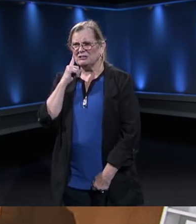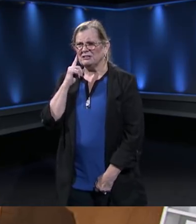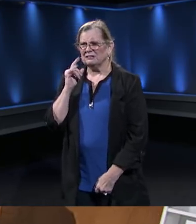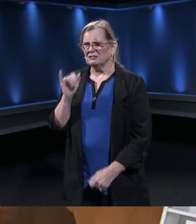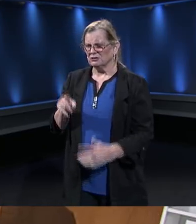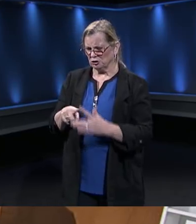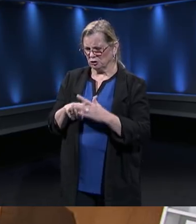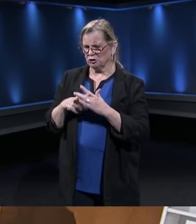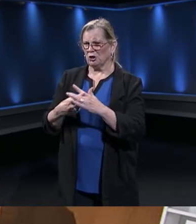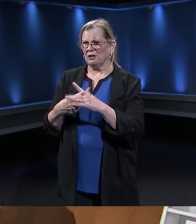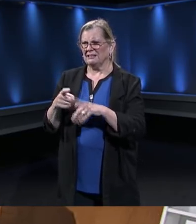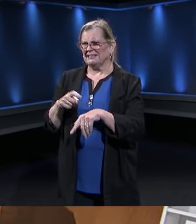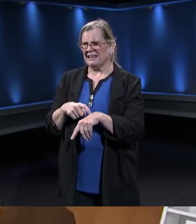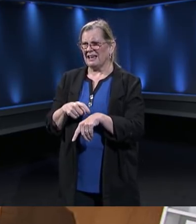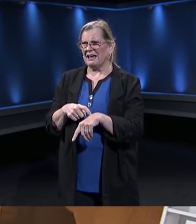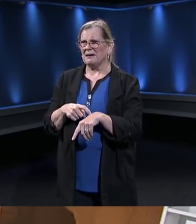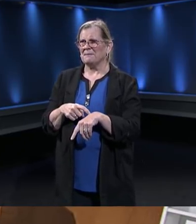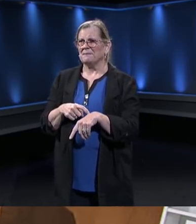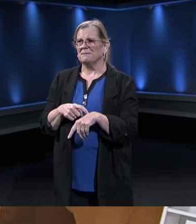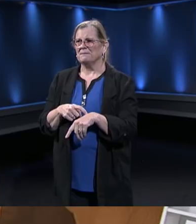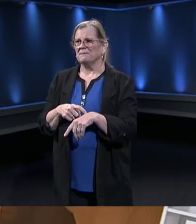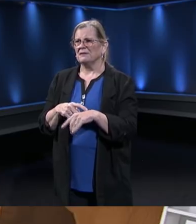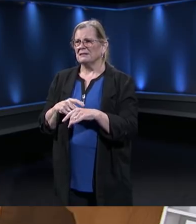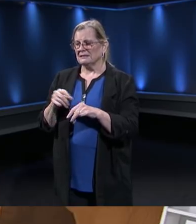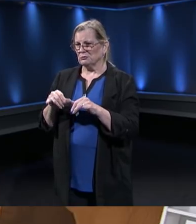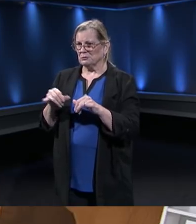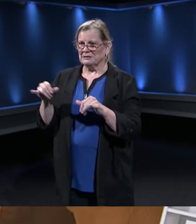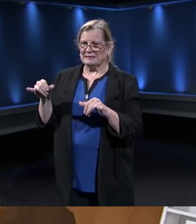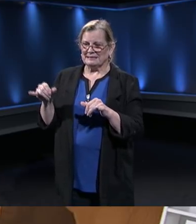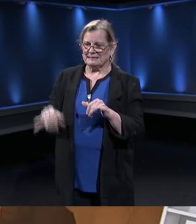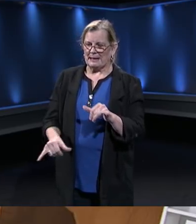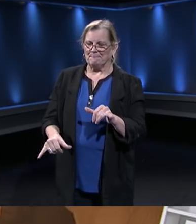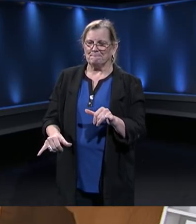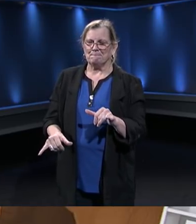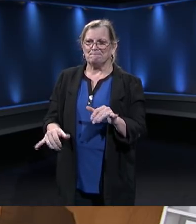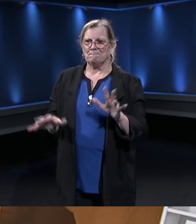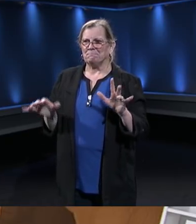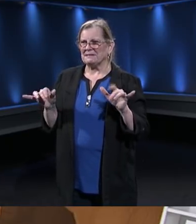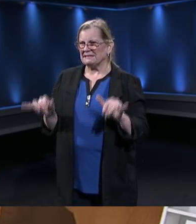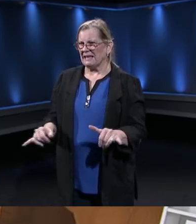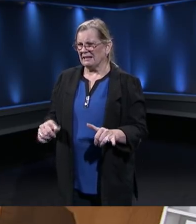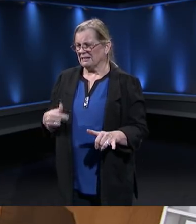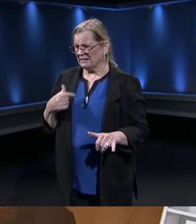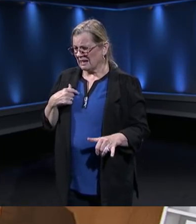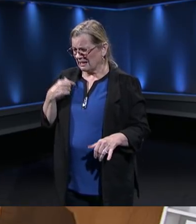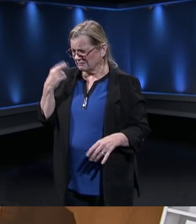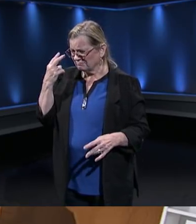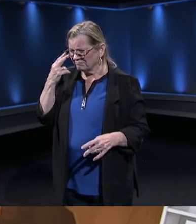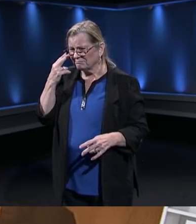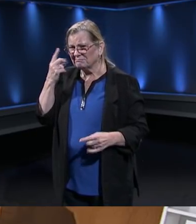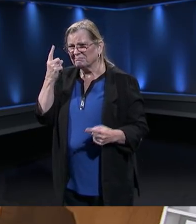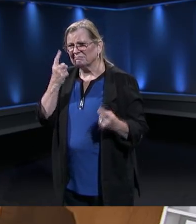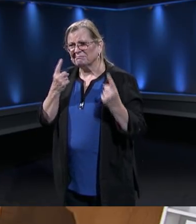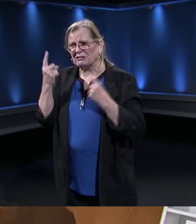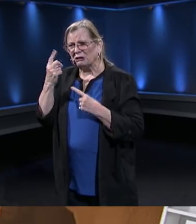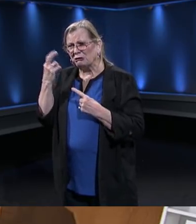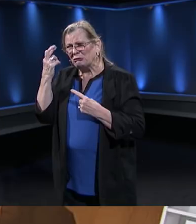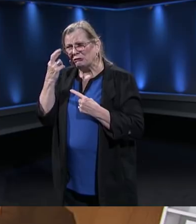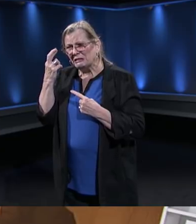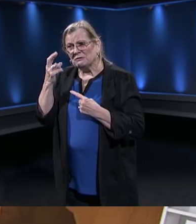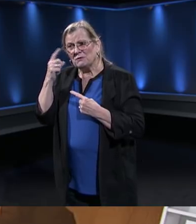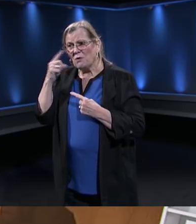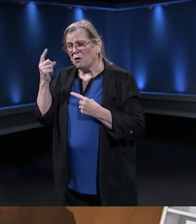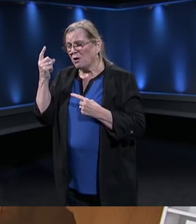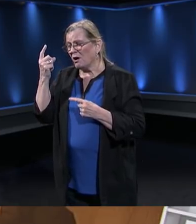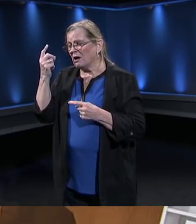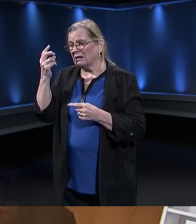various schools will remain as planned. My reasoning for that, I was hoping for a later middle school start time,